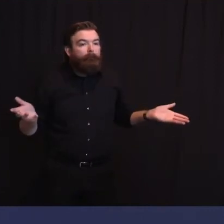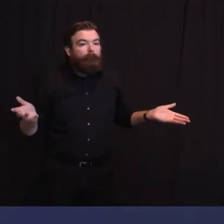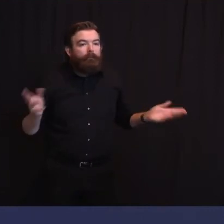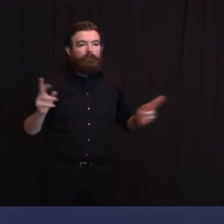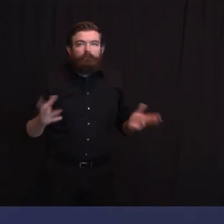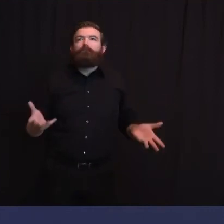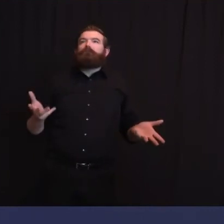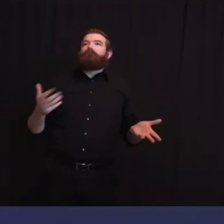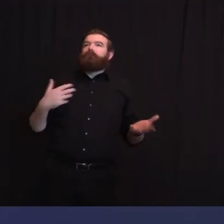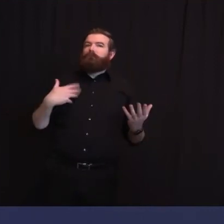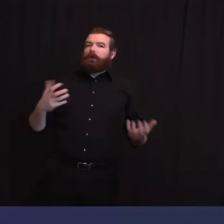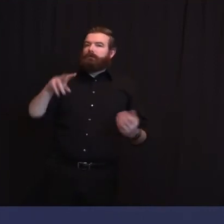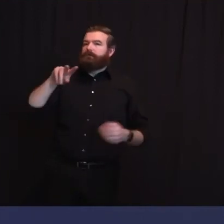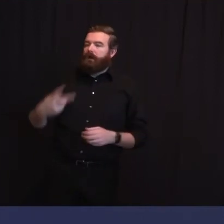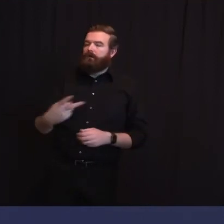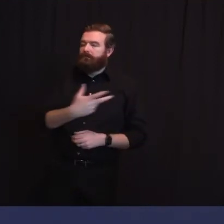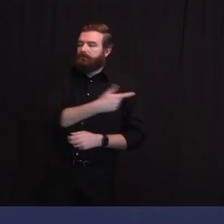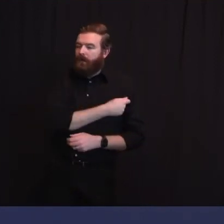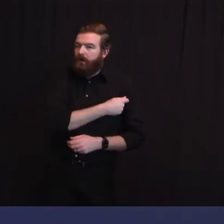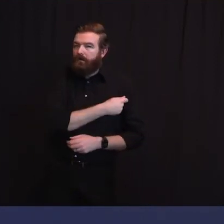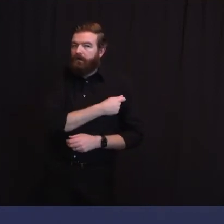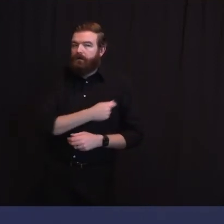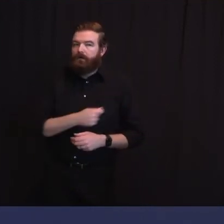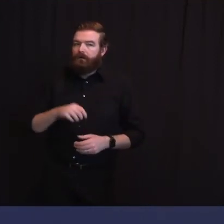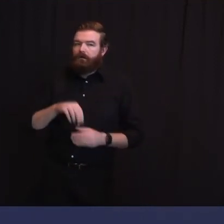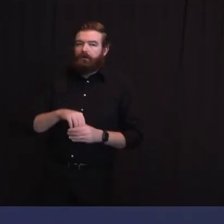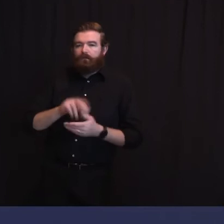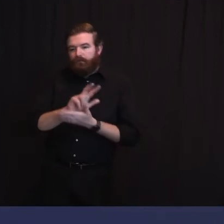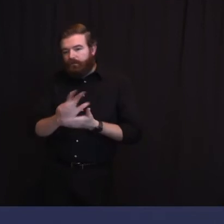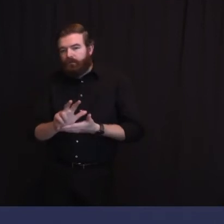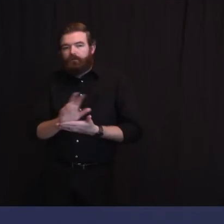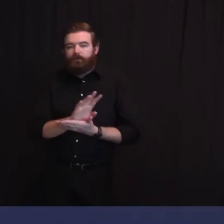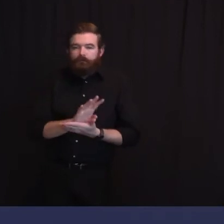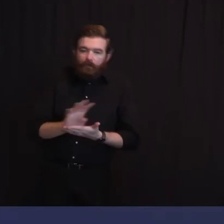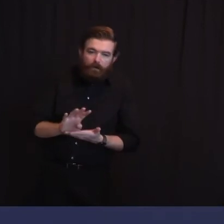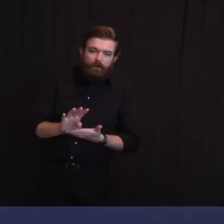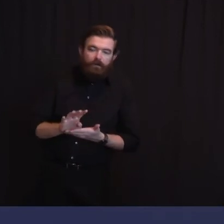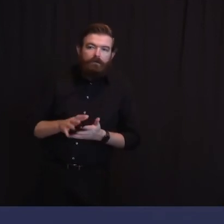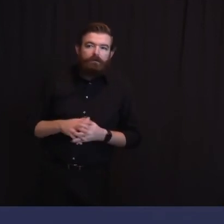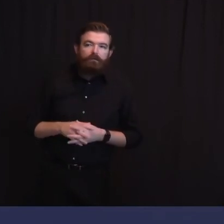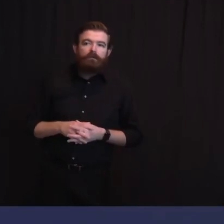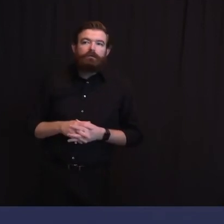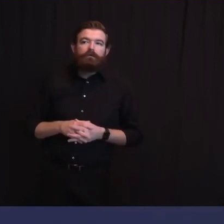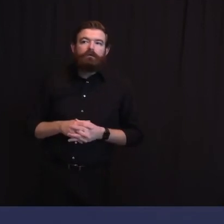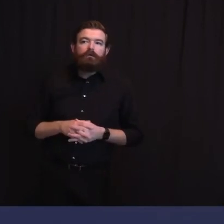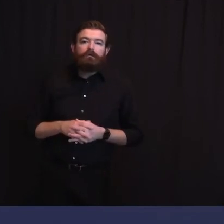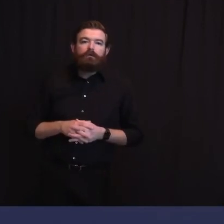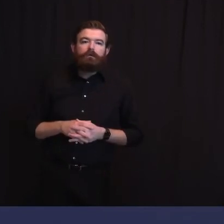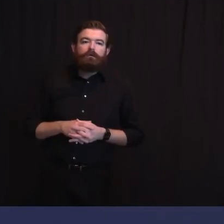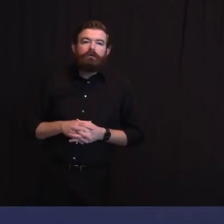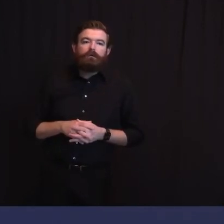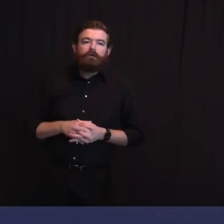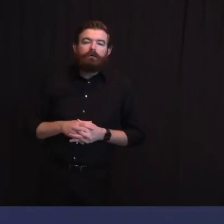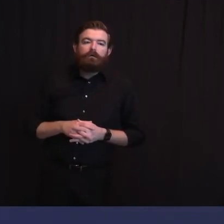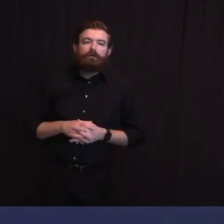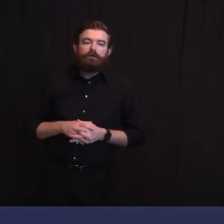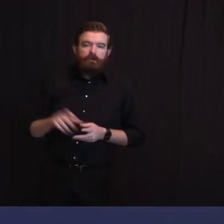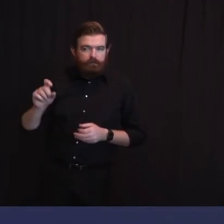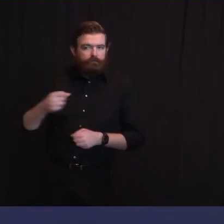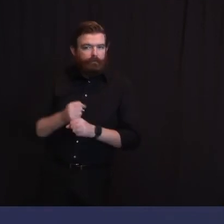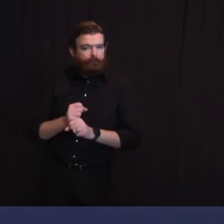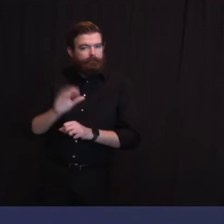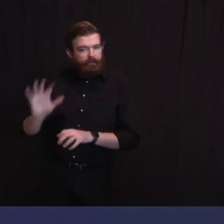time? And will they have to compete with people getting their first dose, making that appointment online? And lastly, from Karen Yee,